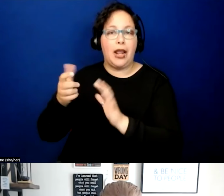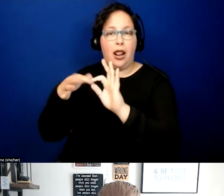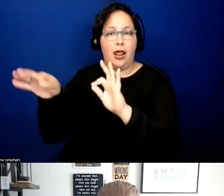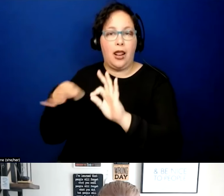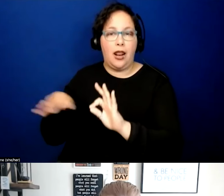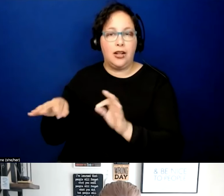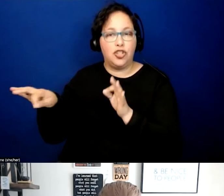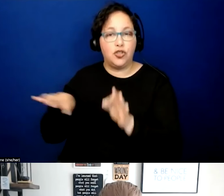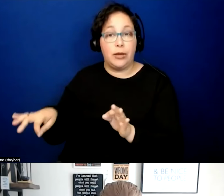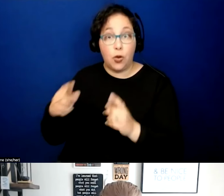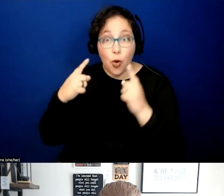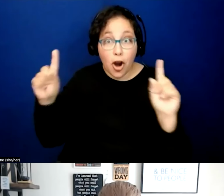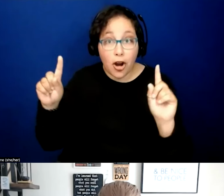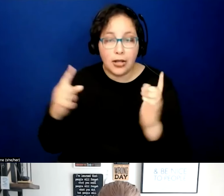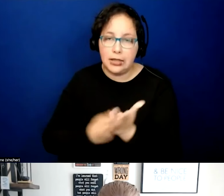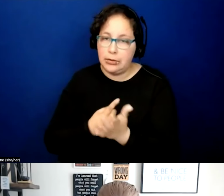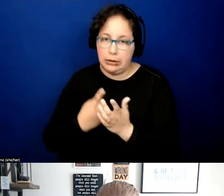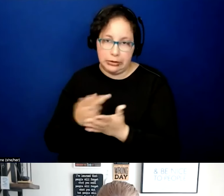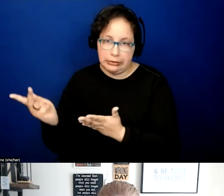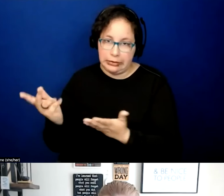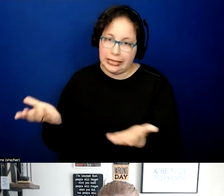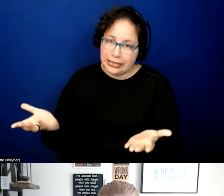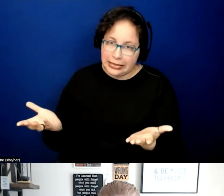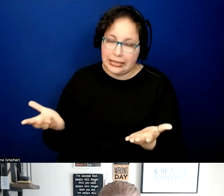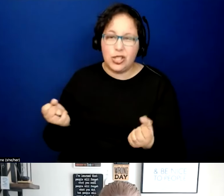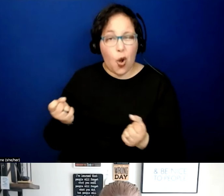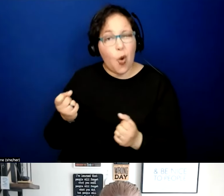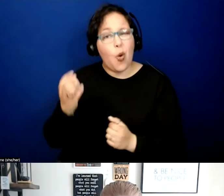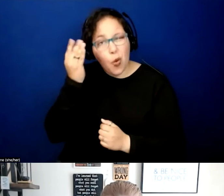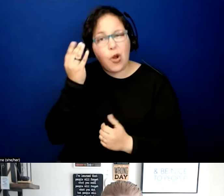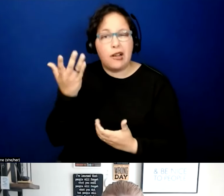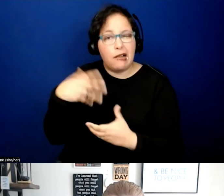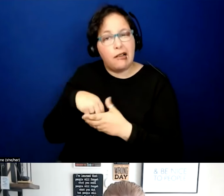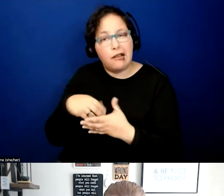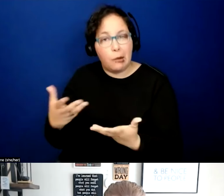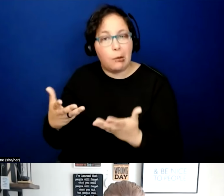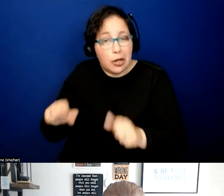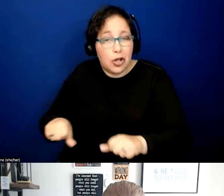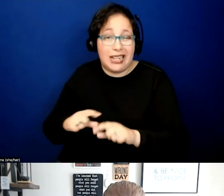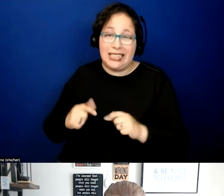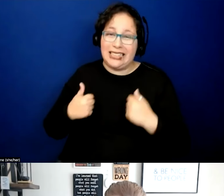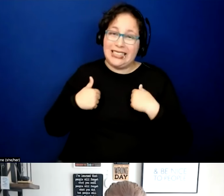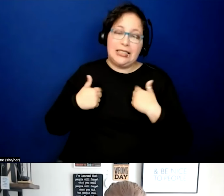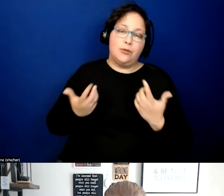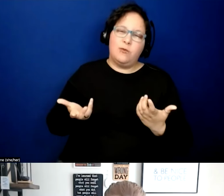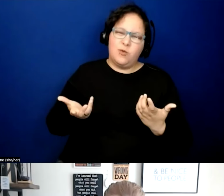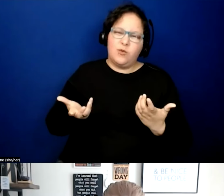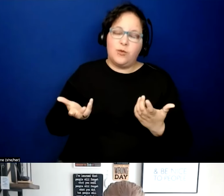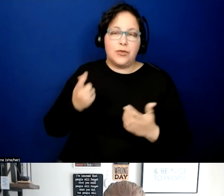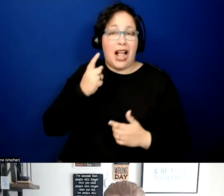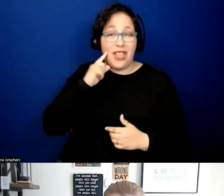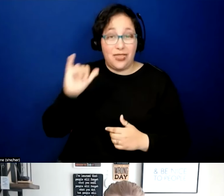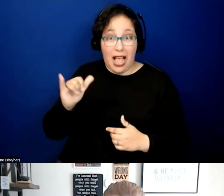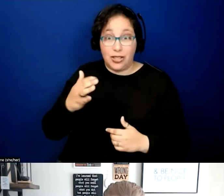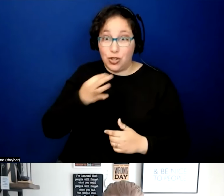don't. So I think that it's like something to consider. I'm not too, I don't think that that's like in the near